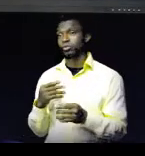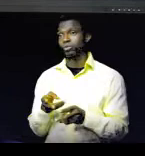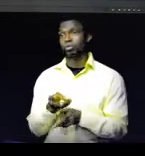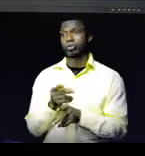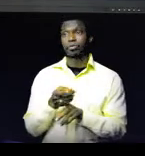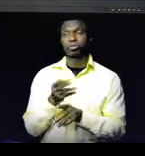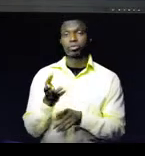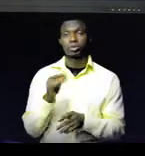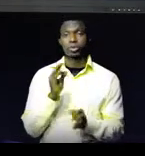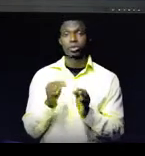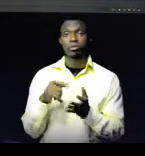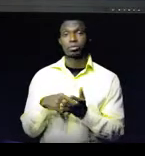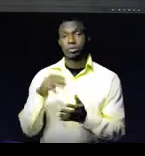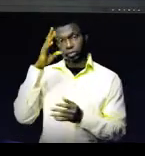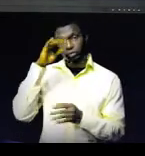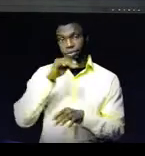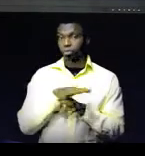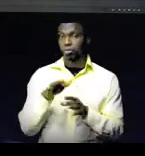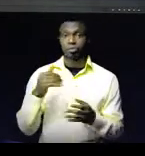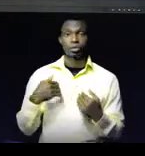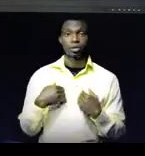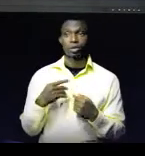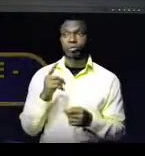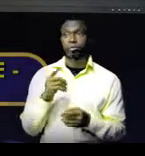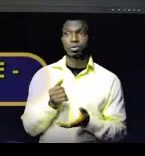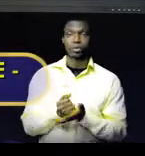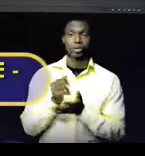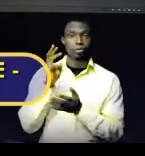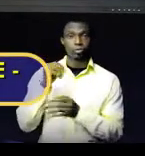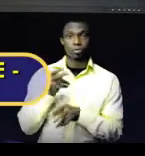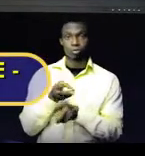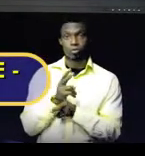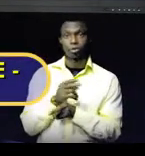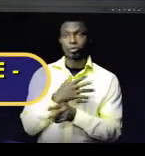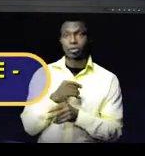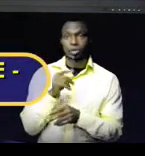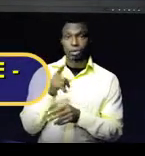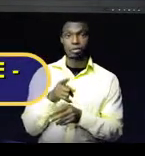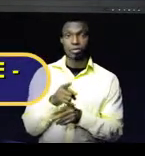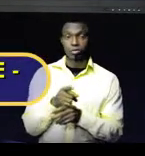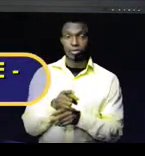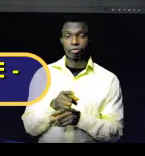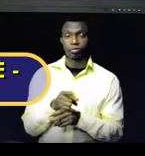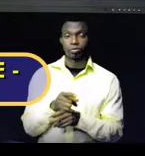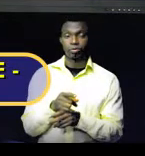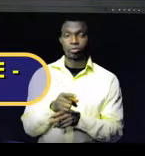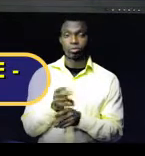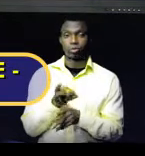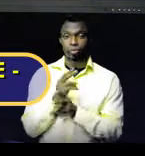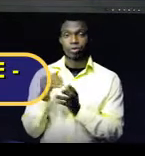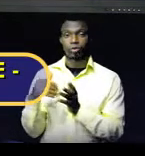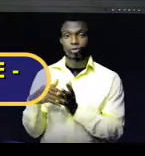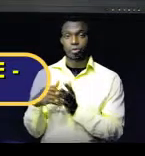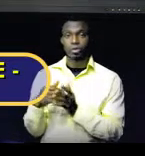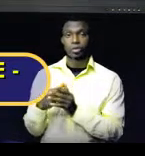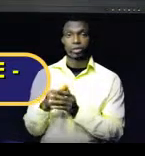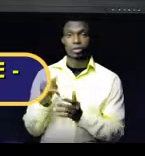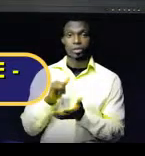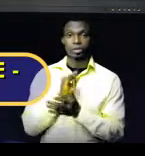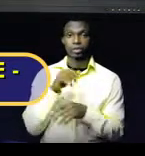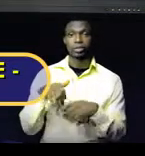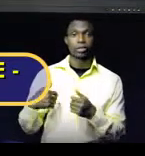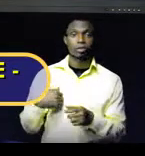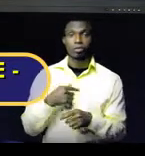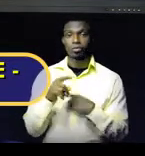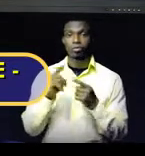before borrowing from there. You're meant to borrow from here, but if this man does not have a 1, help him borrow from here, let him have, then you